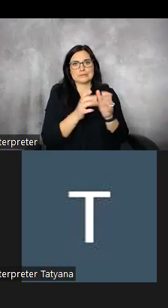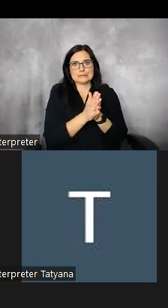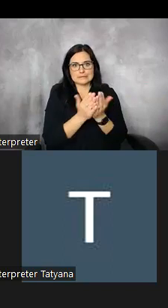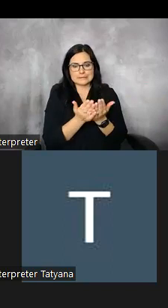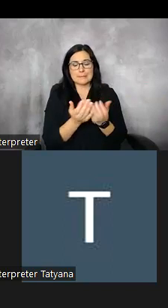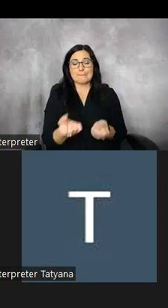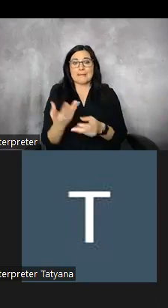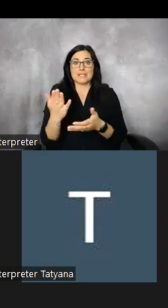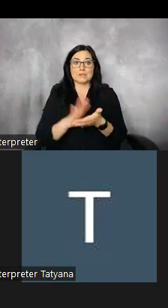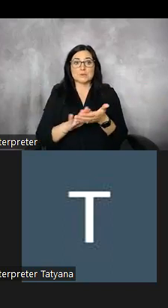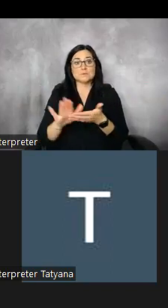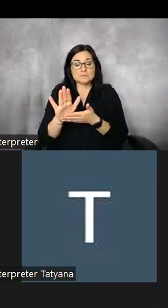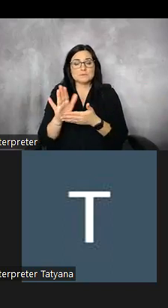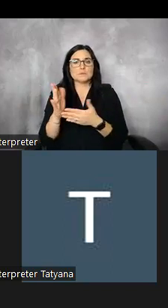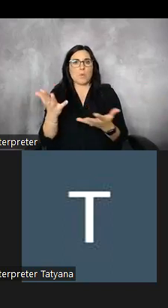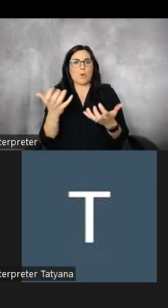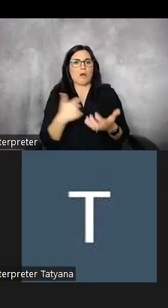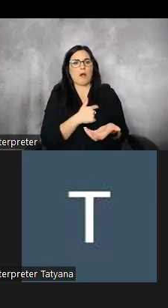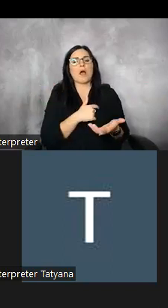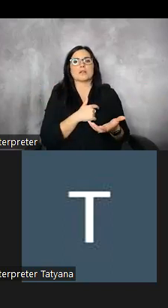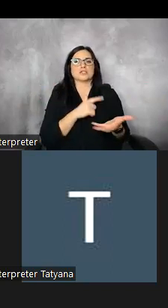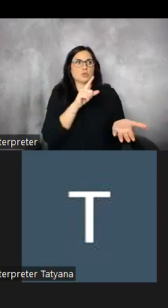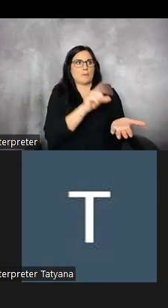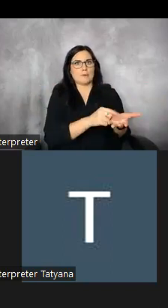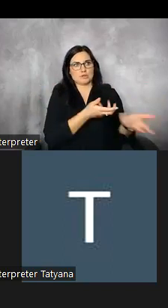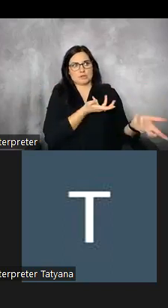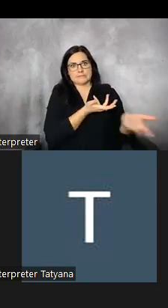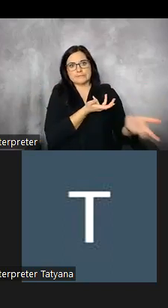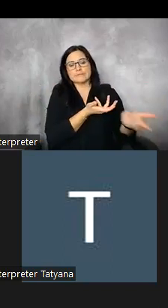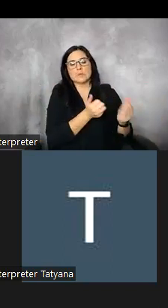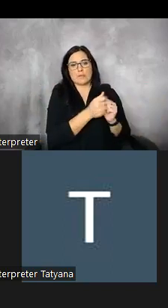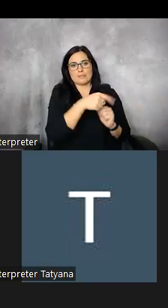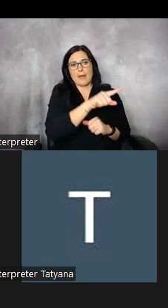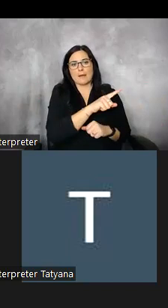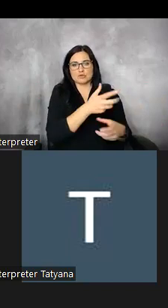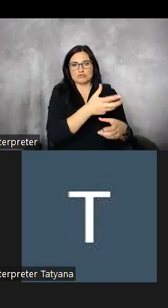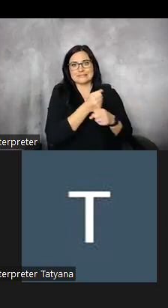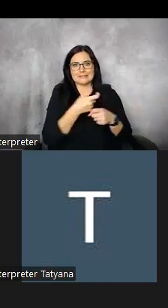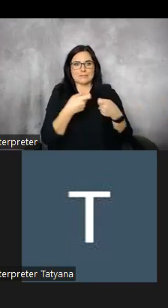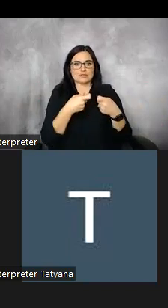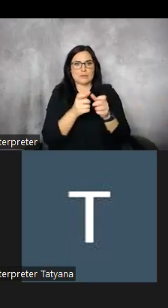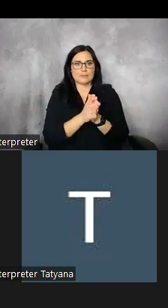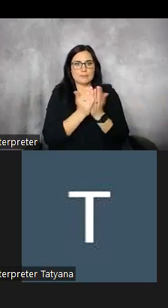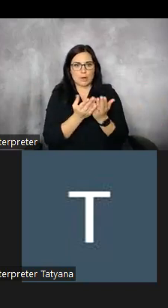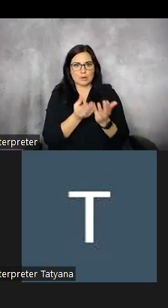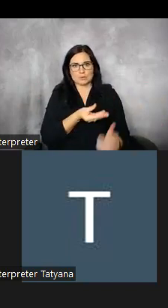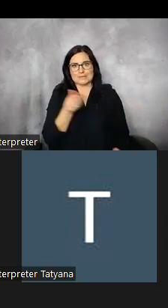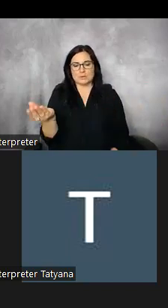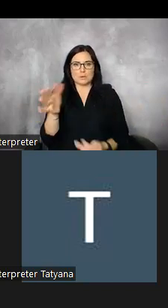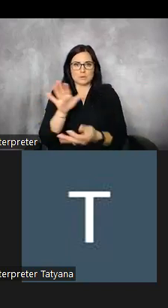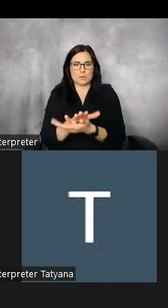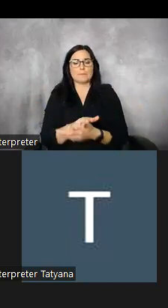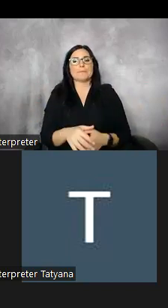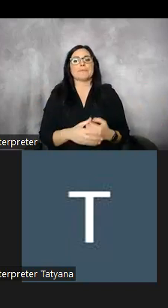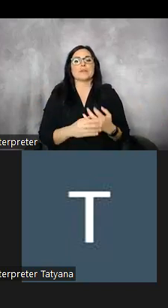schools use this just for our ability to deal with publishers. And we will get an electronic textbook and then give it to the school without